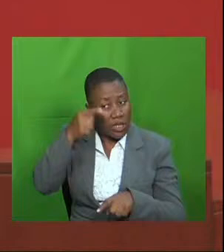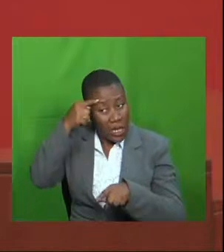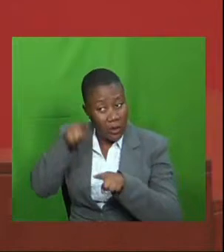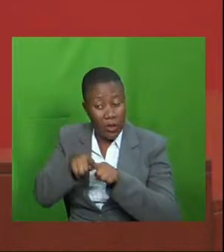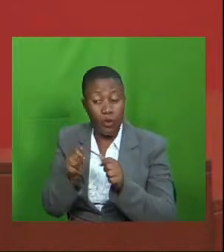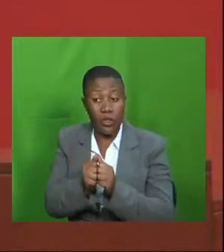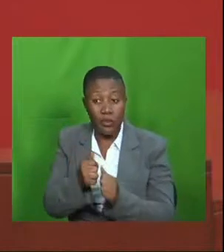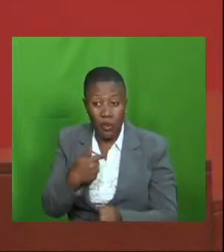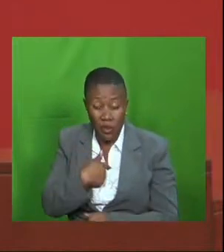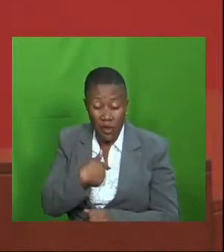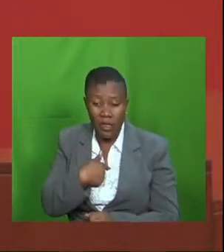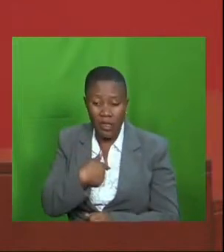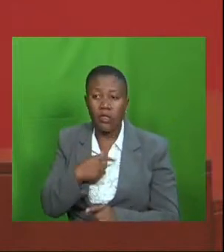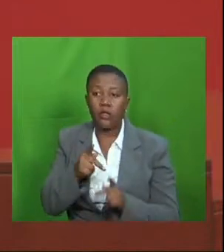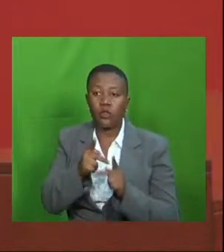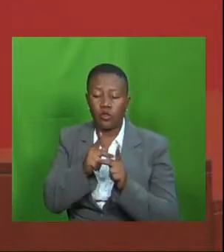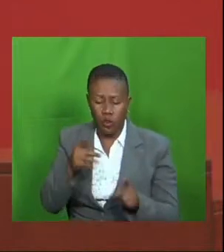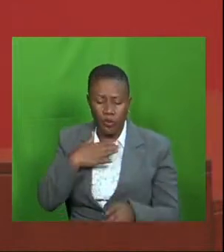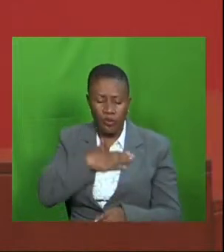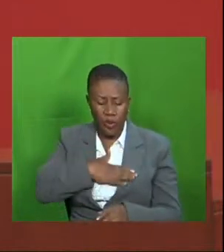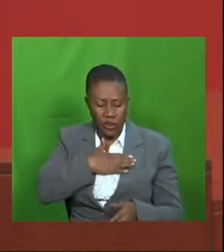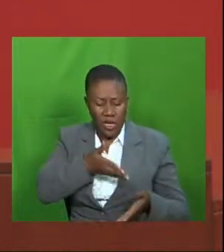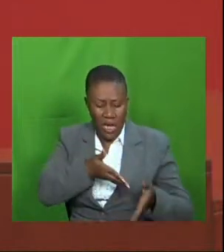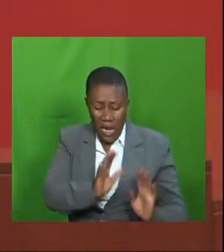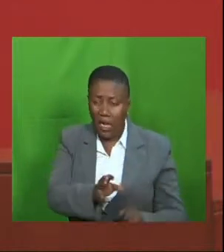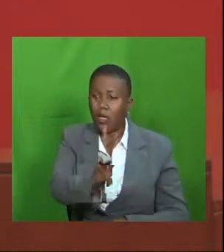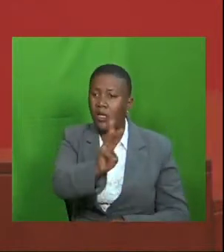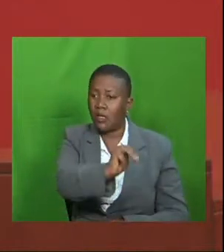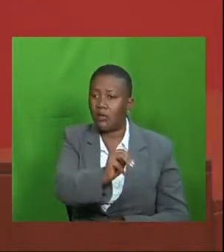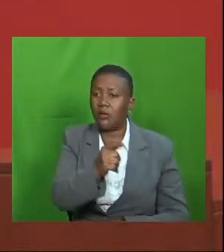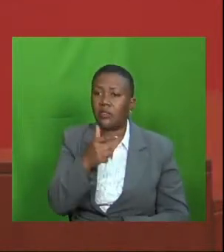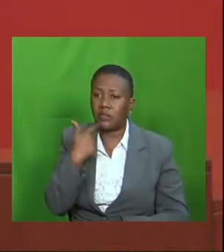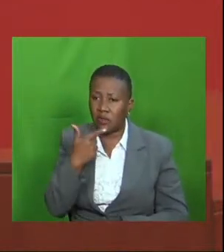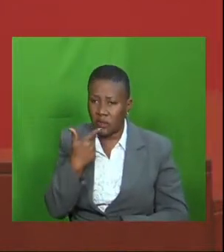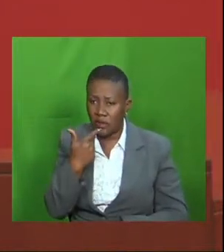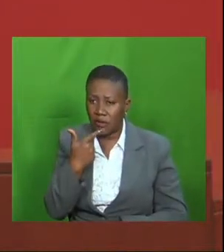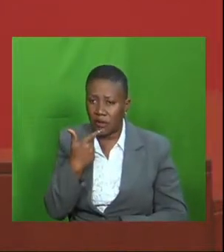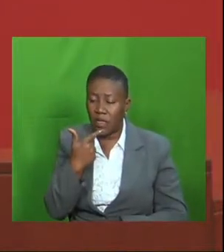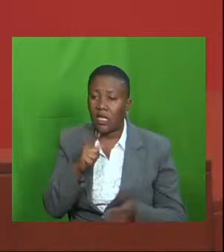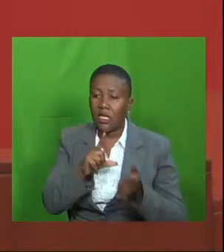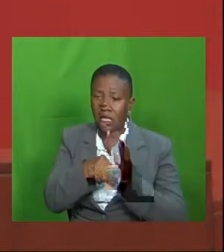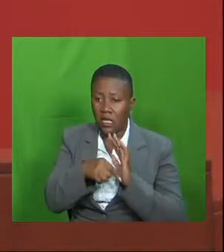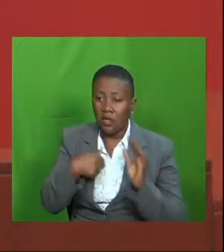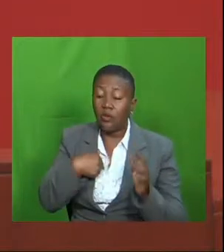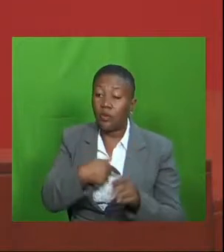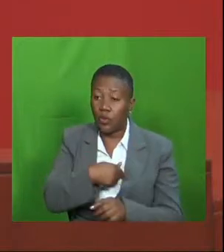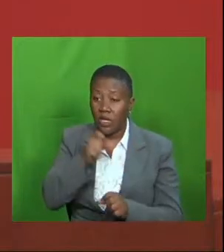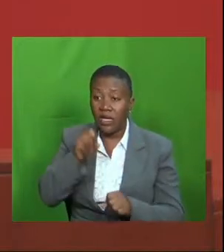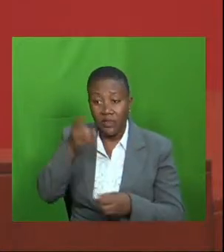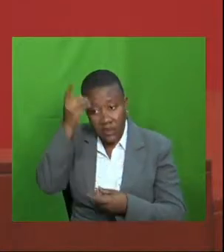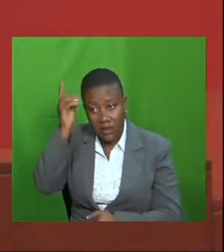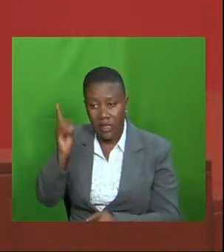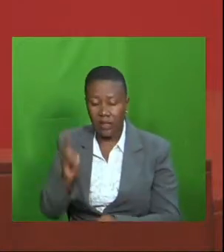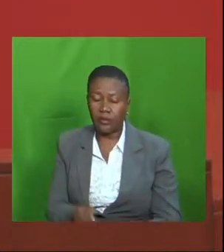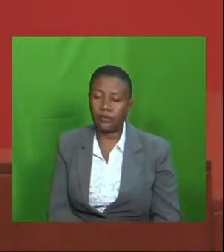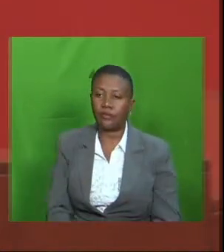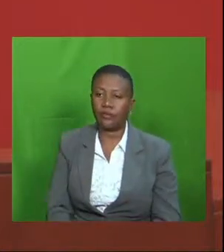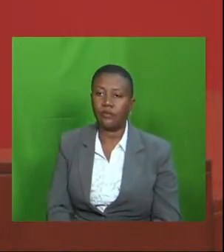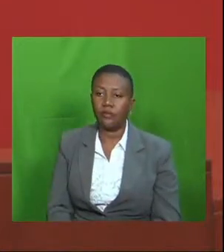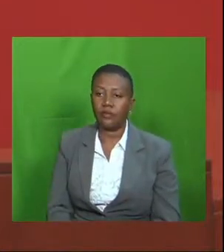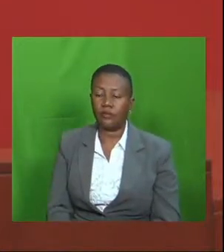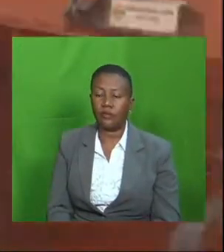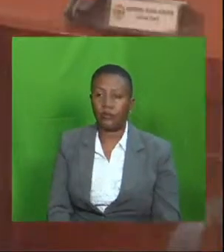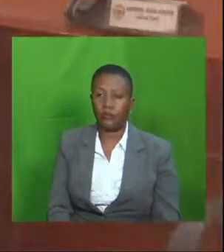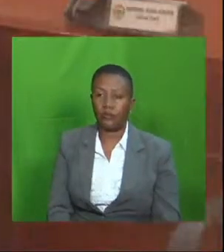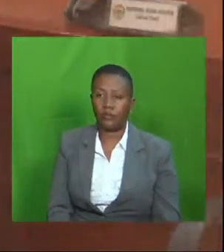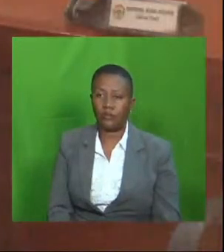him to say it, and then he knows what to do. So yes, go on. Precisely.